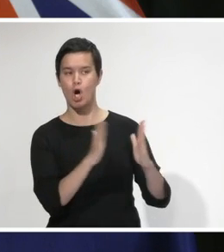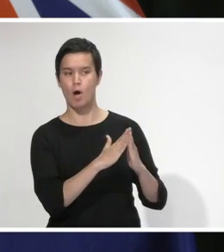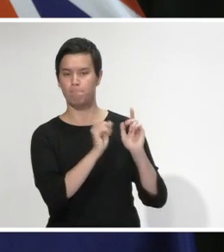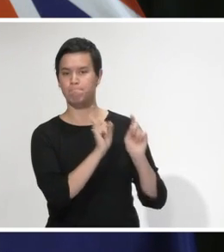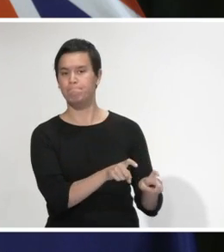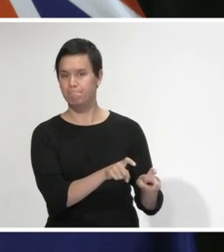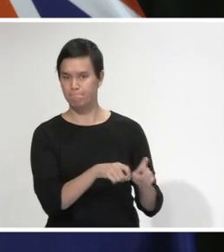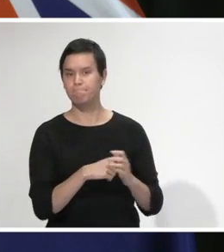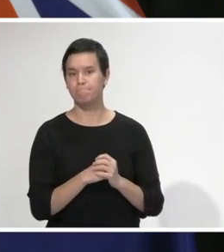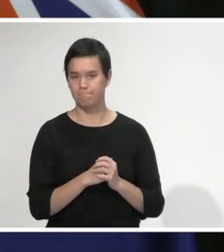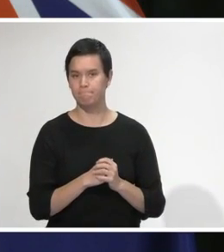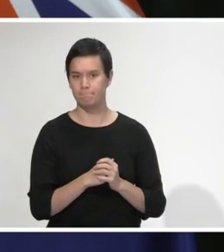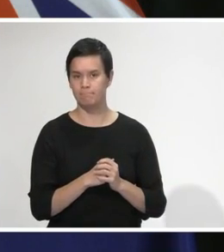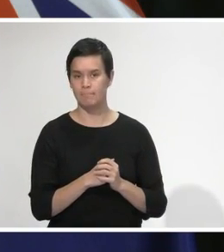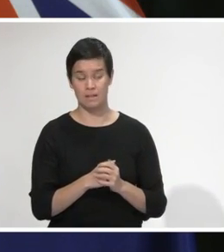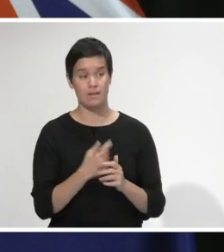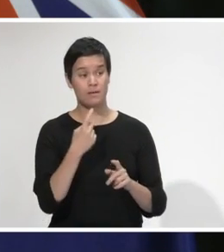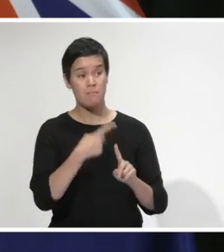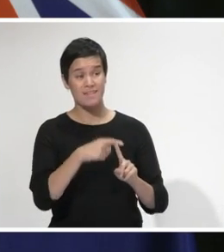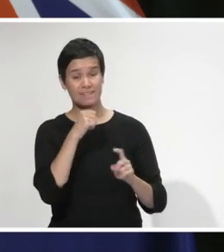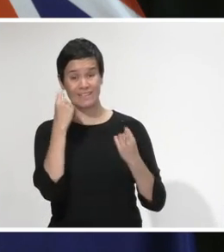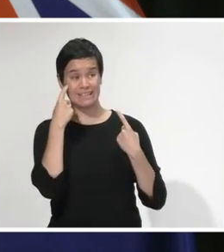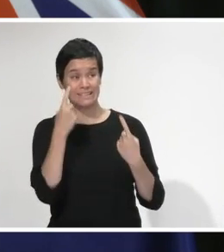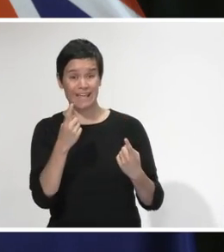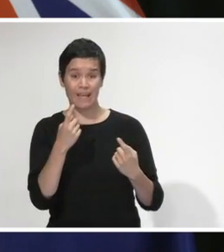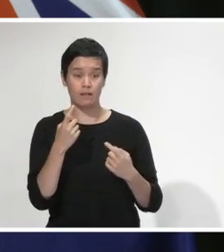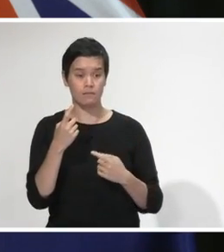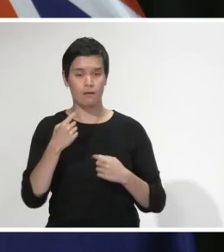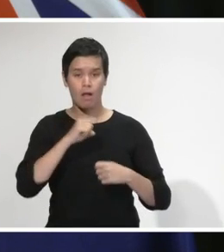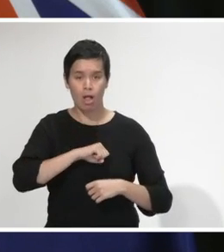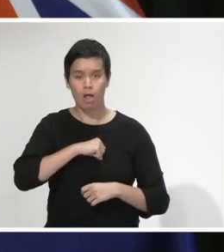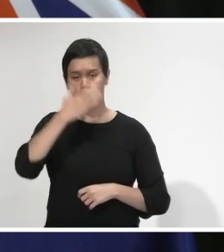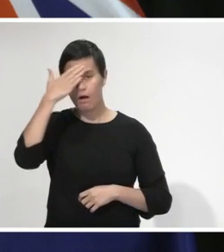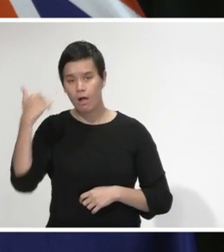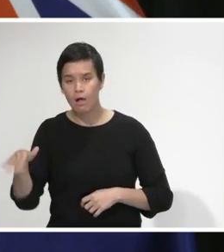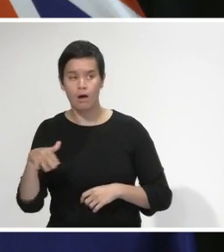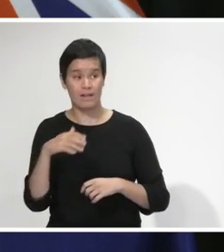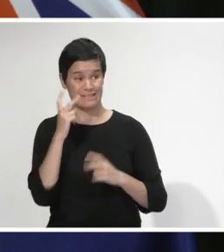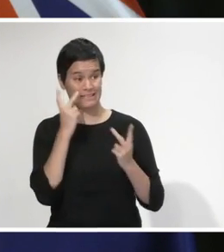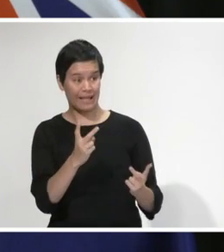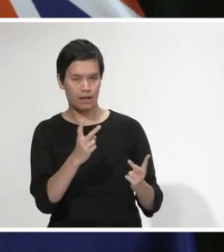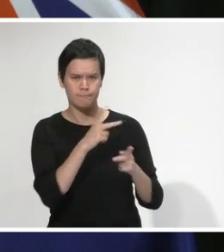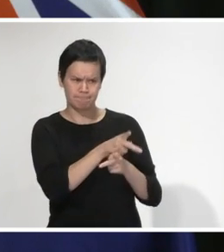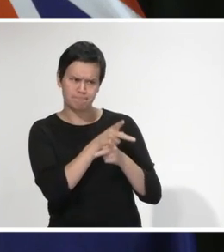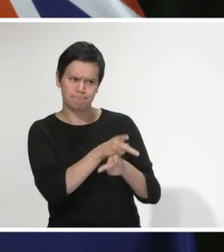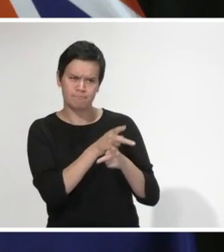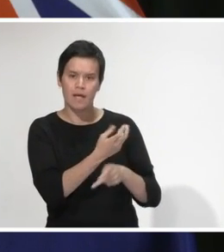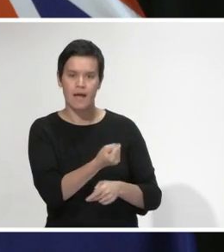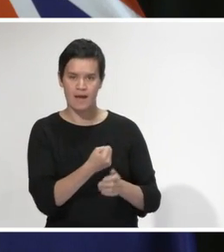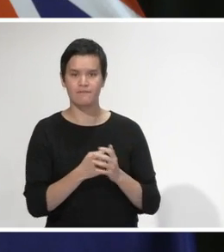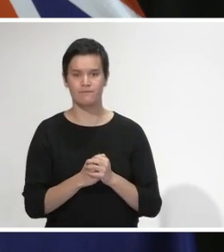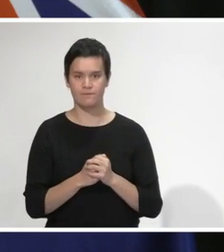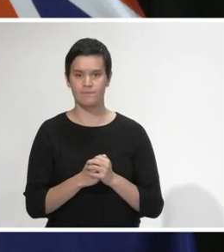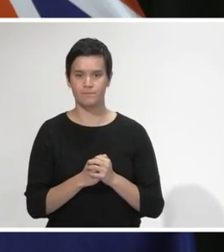observation of any symptoms of staff. In addition, we're doing a number of other things, and last night I was on a